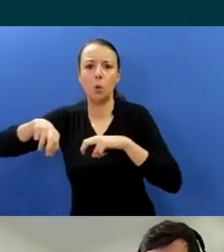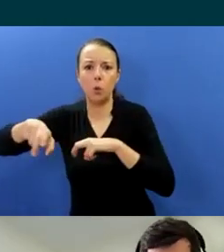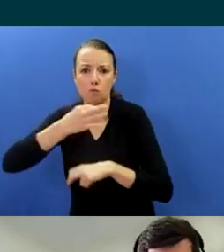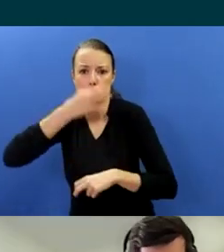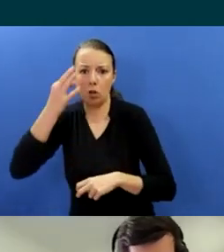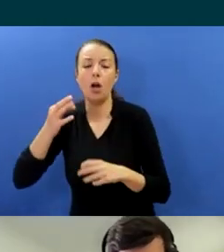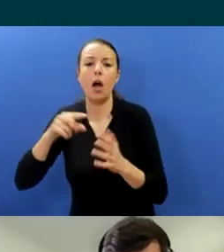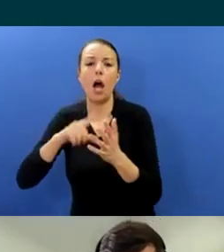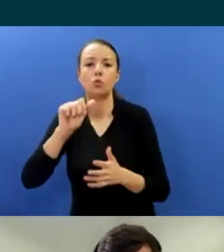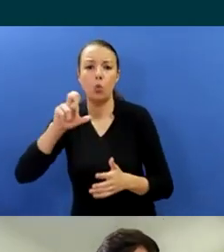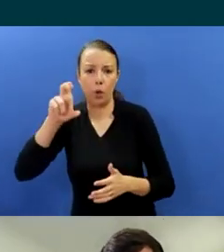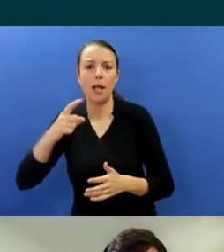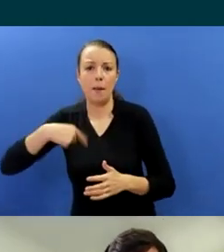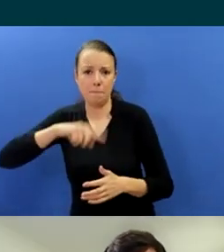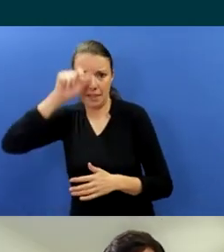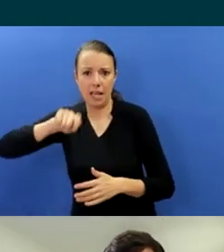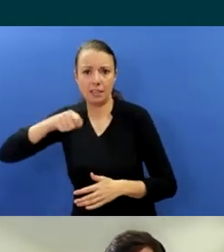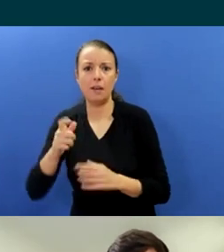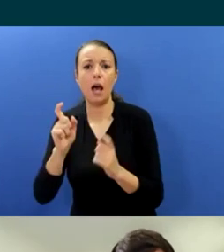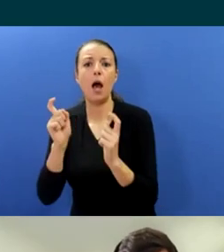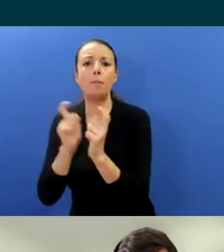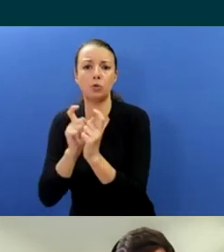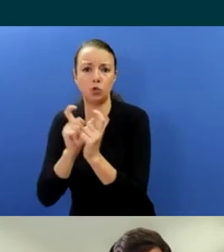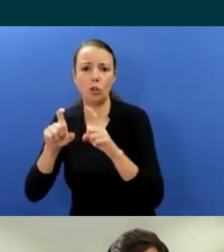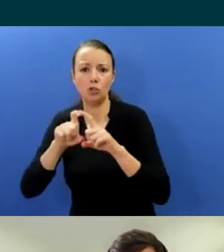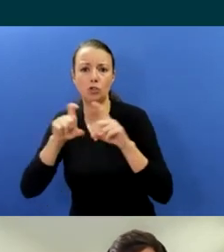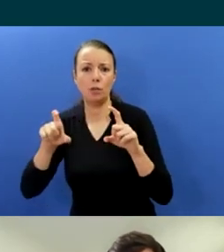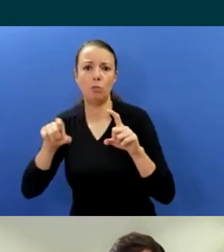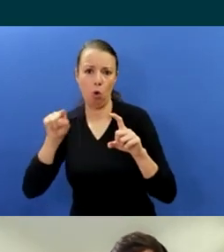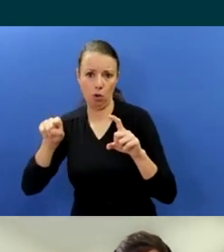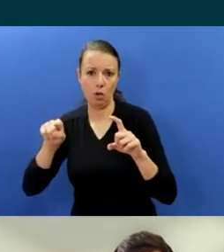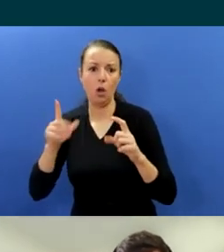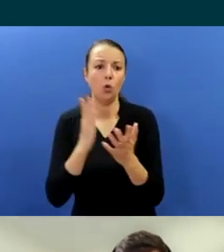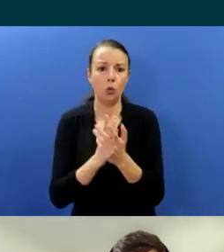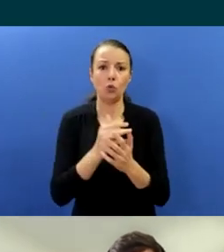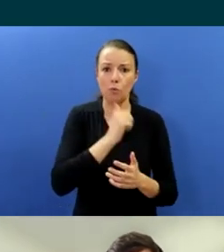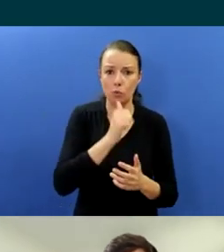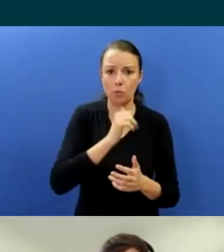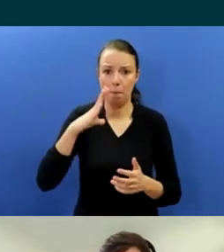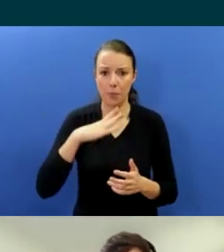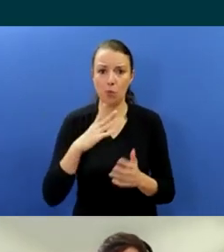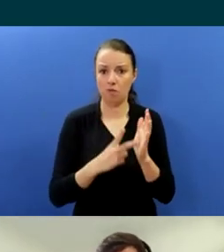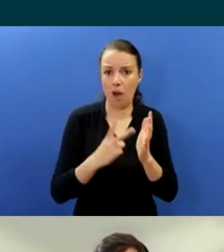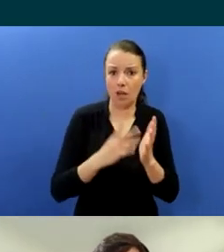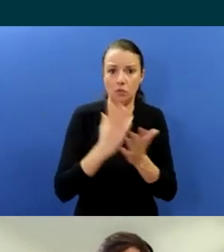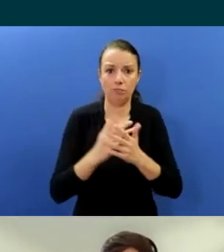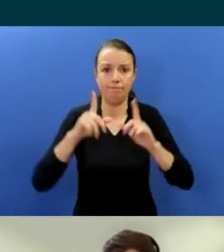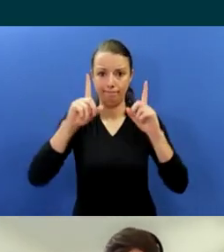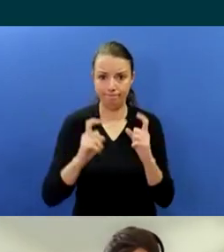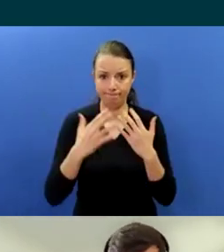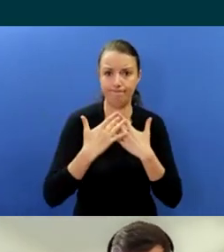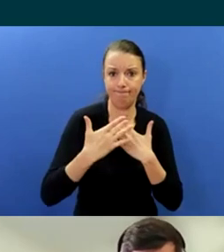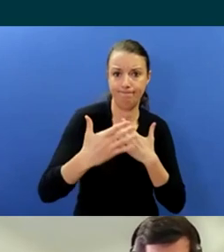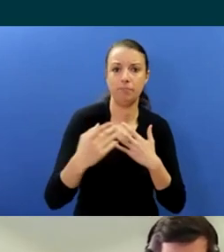currently underway. And the aim is to develop these neighborhood blocks according to the